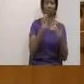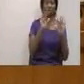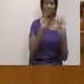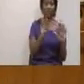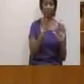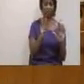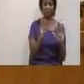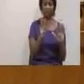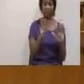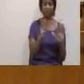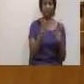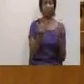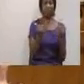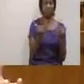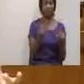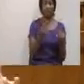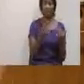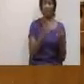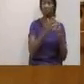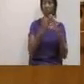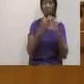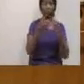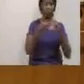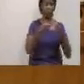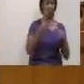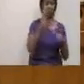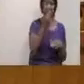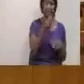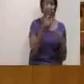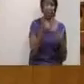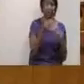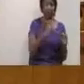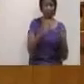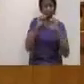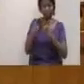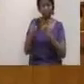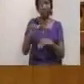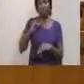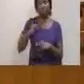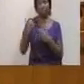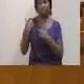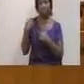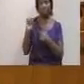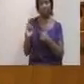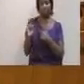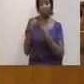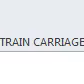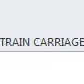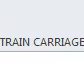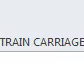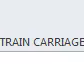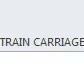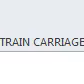2009. And there was mass underspending, and now we want to move it directly to municipalities. Is that going to solve the